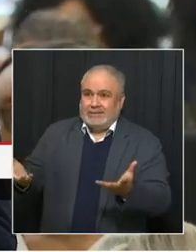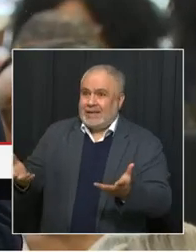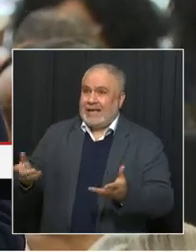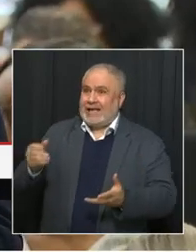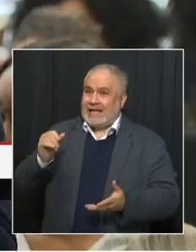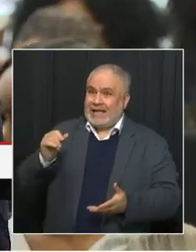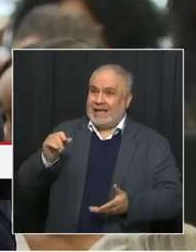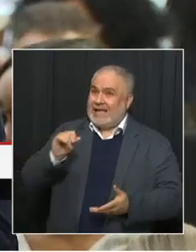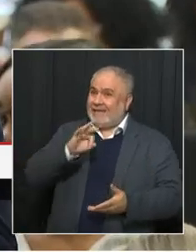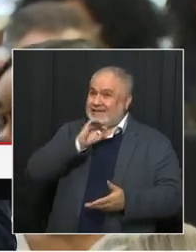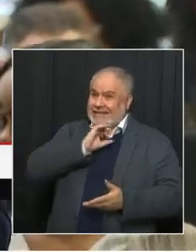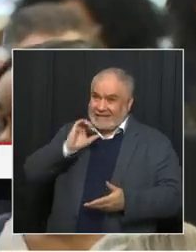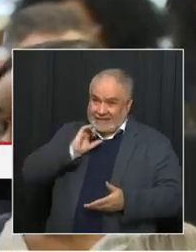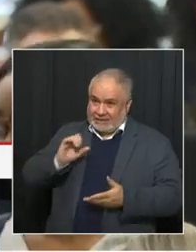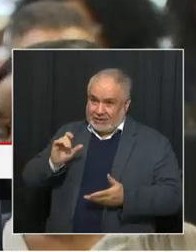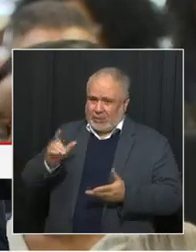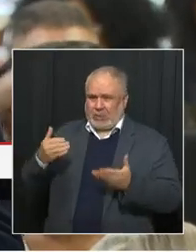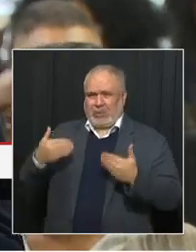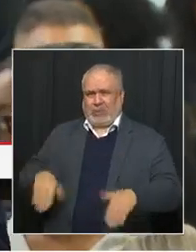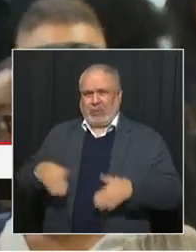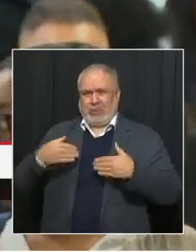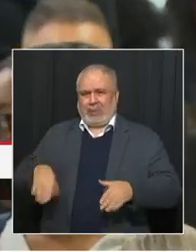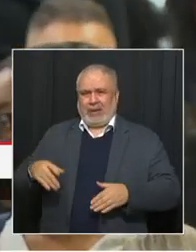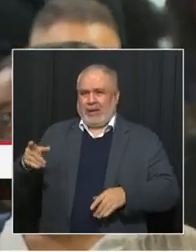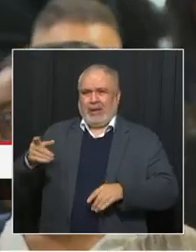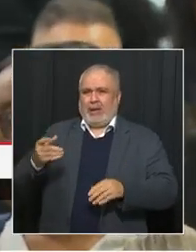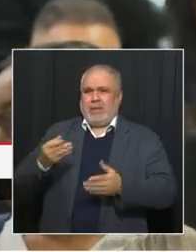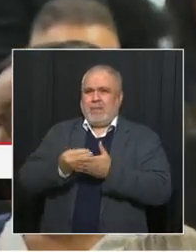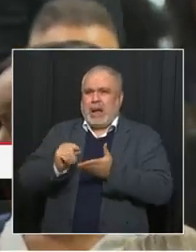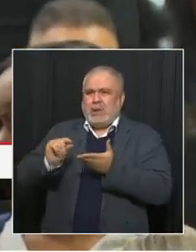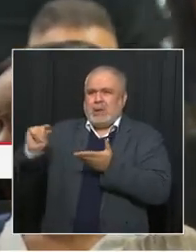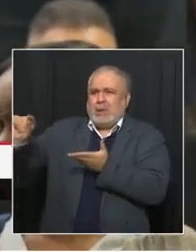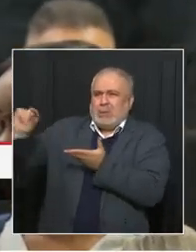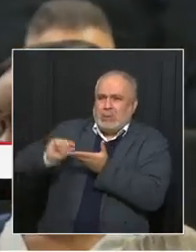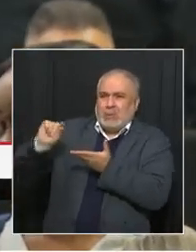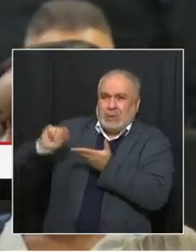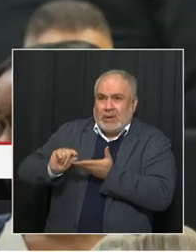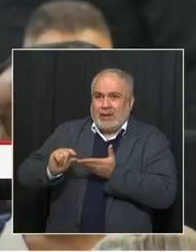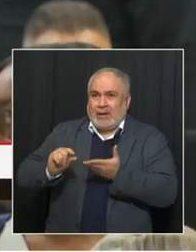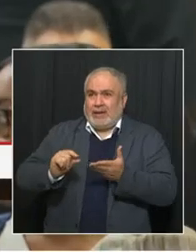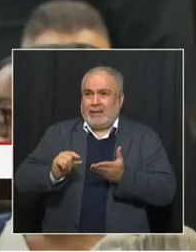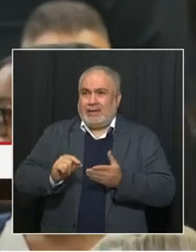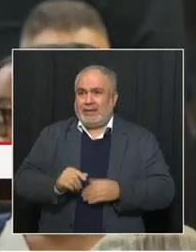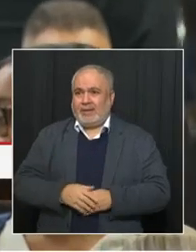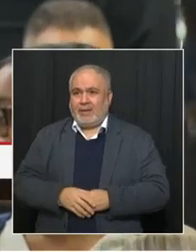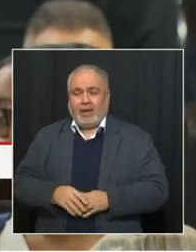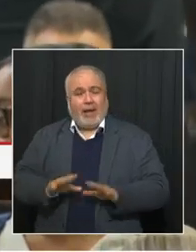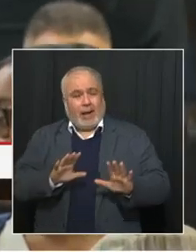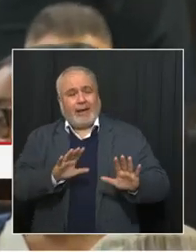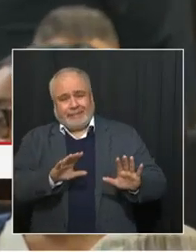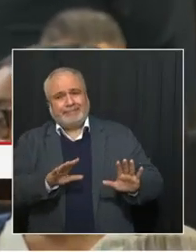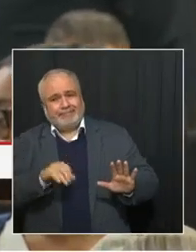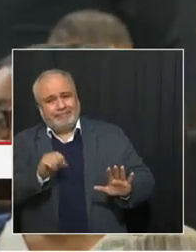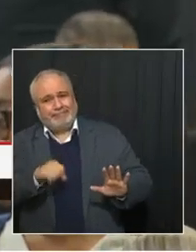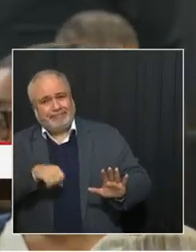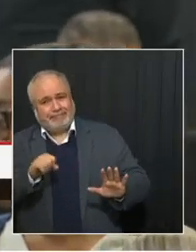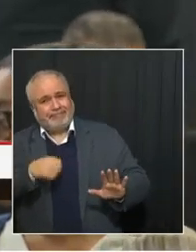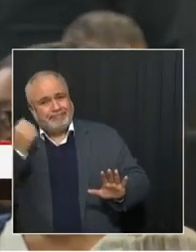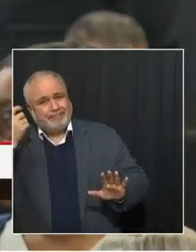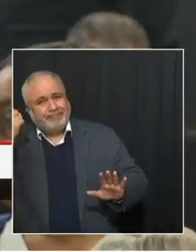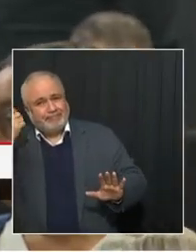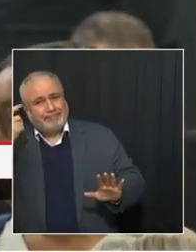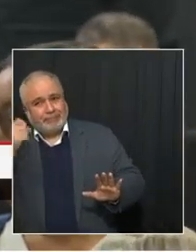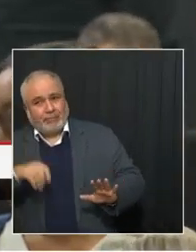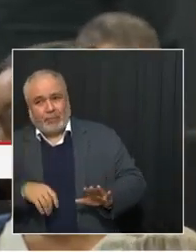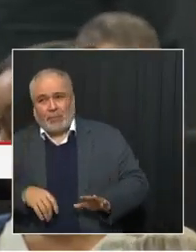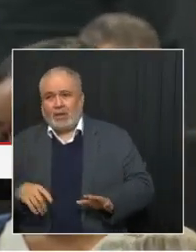senior, you're not making a lot of money. Yes, ma'am. So it's hard for you to